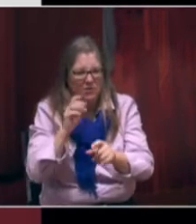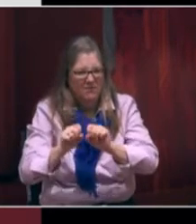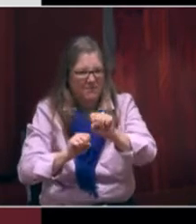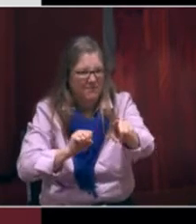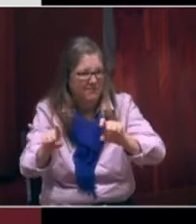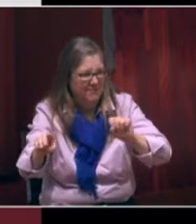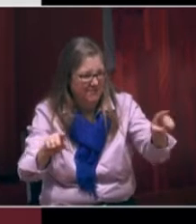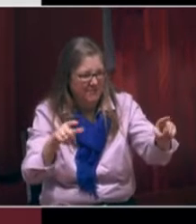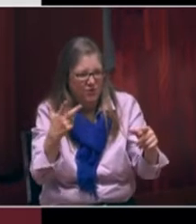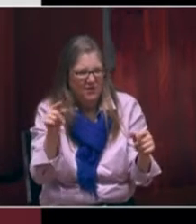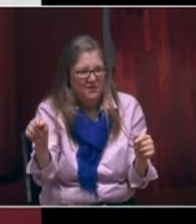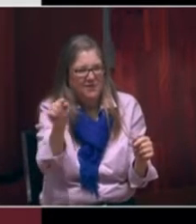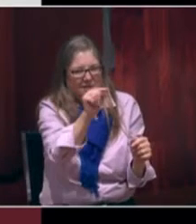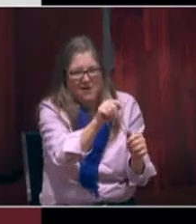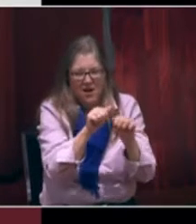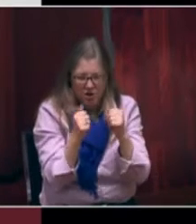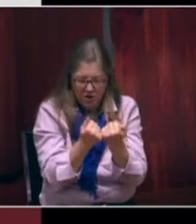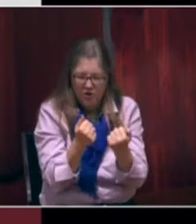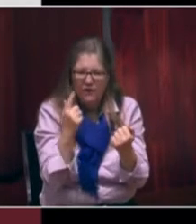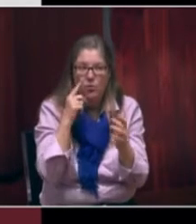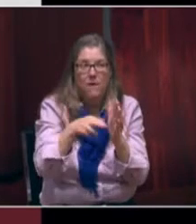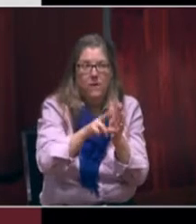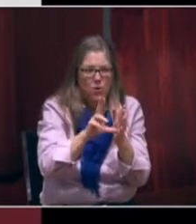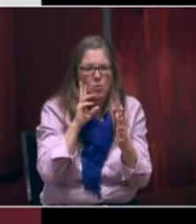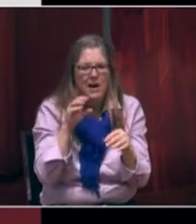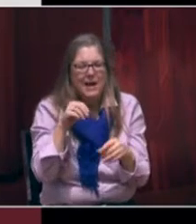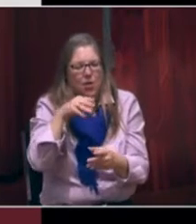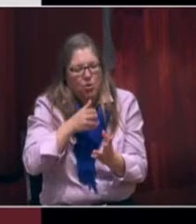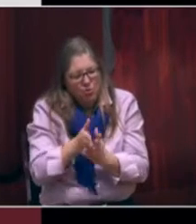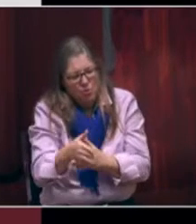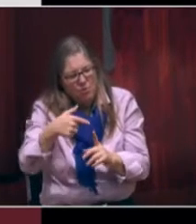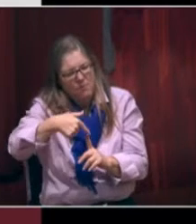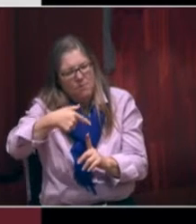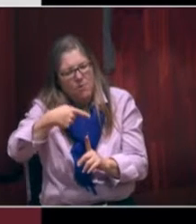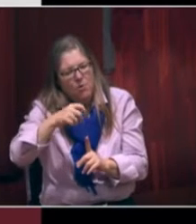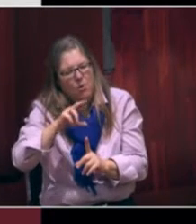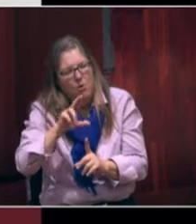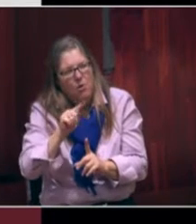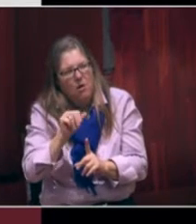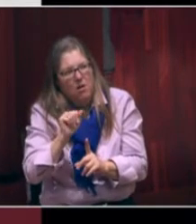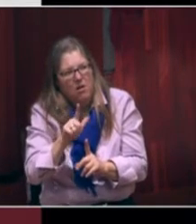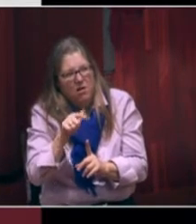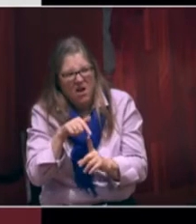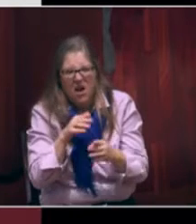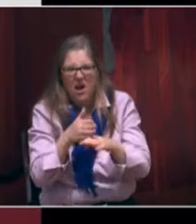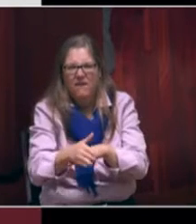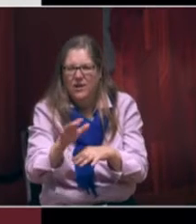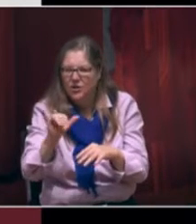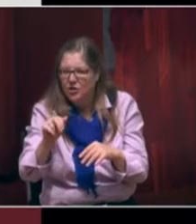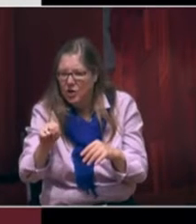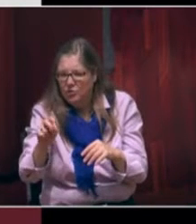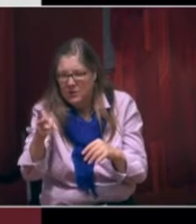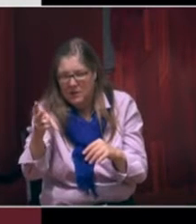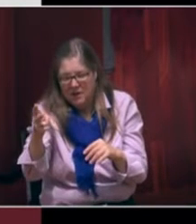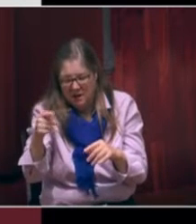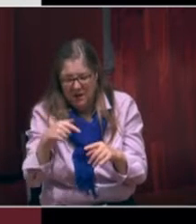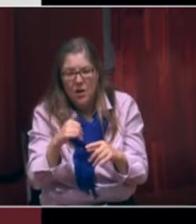the portal for those reviews after the new year, January 2nd. Those 3 pilot